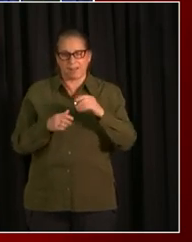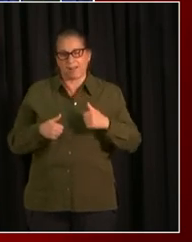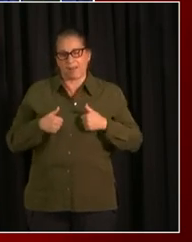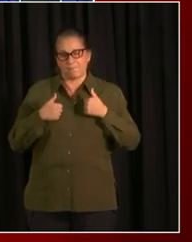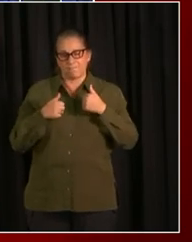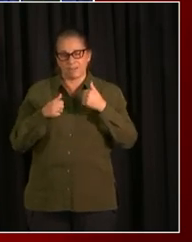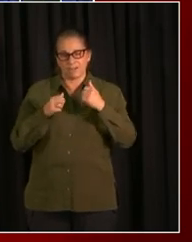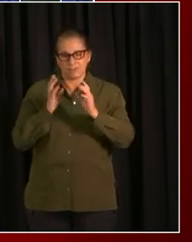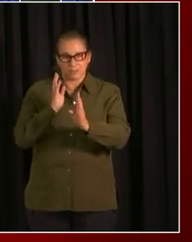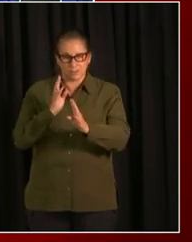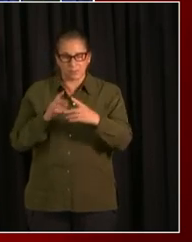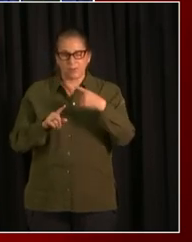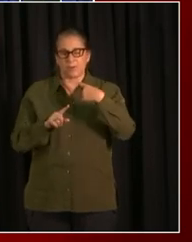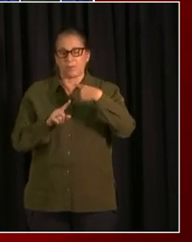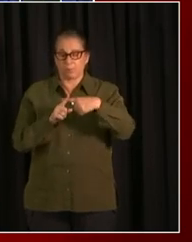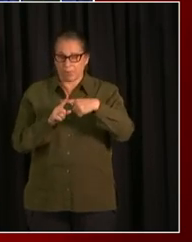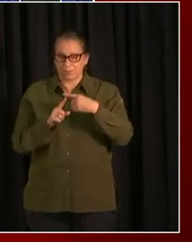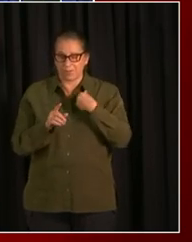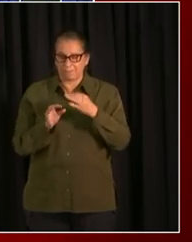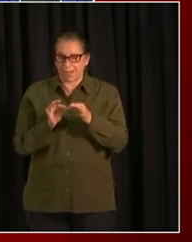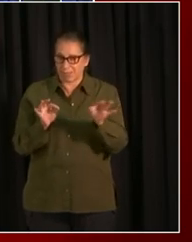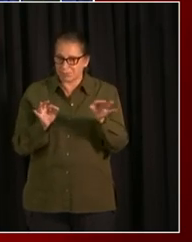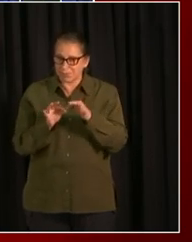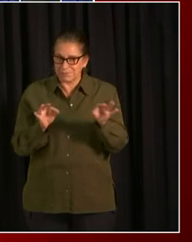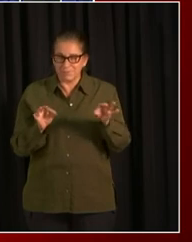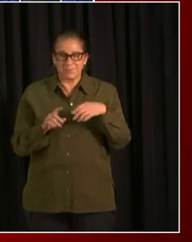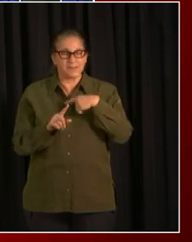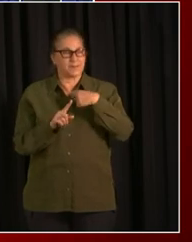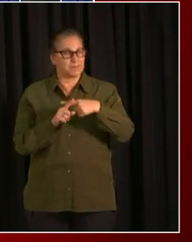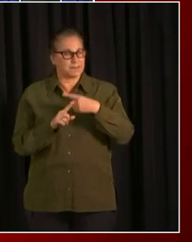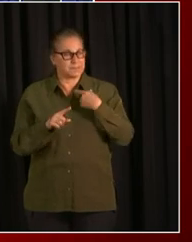and ASL interpretation. So we hope you will join us